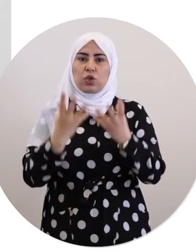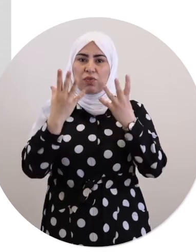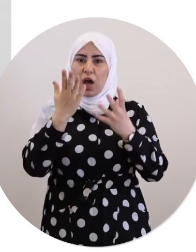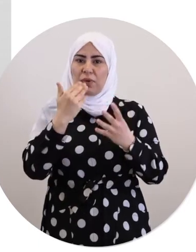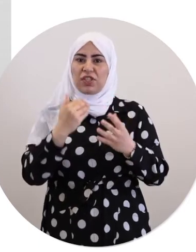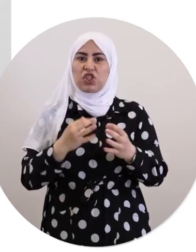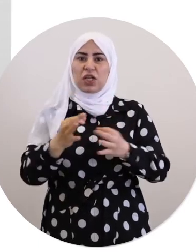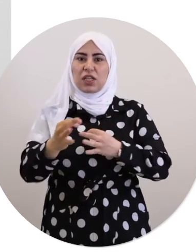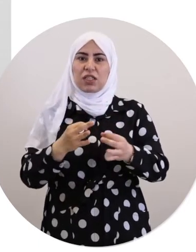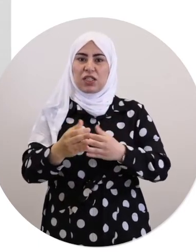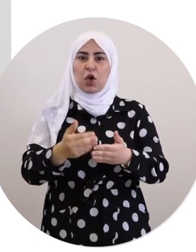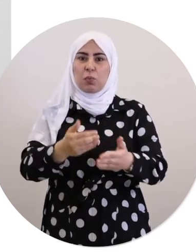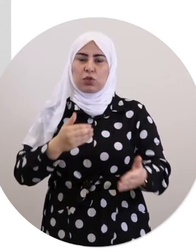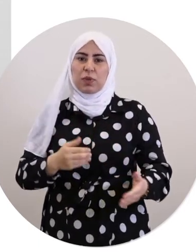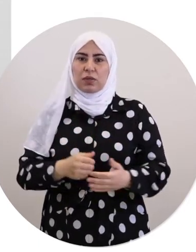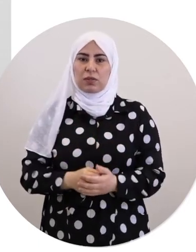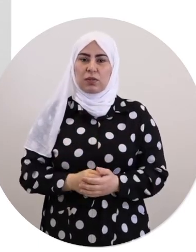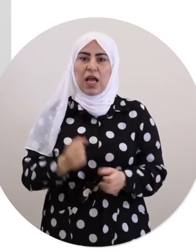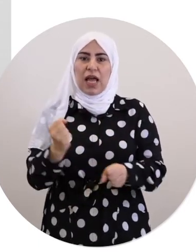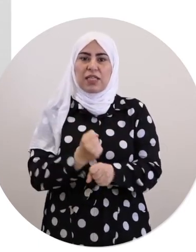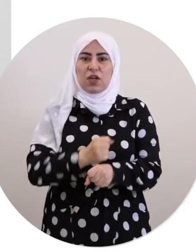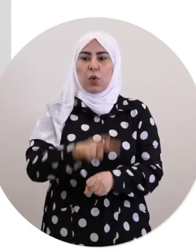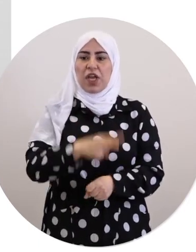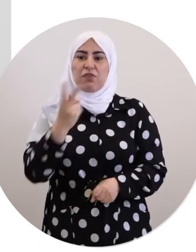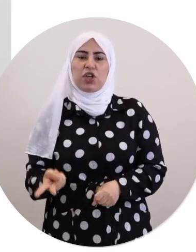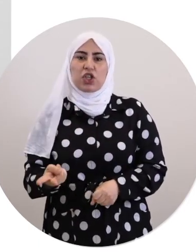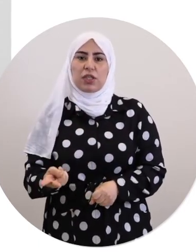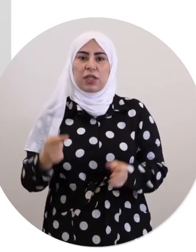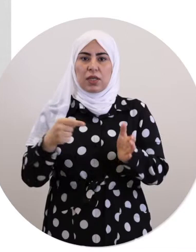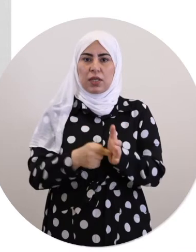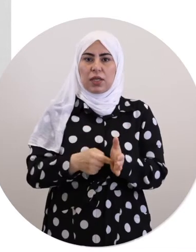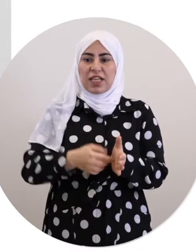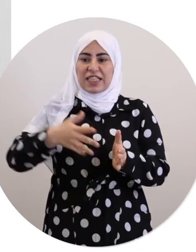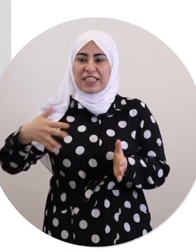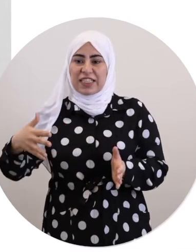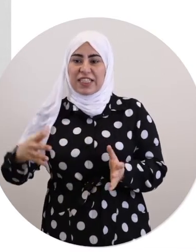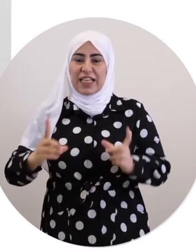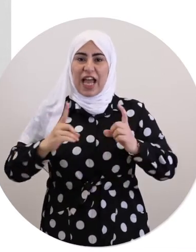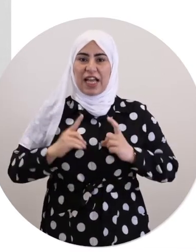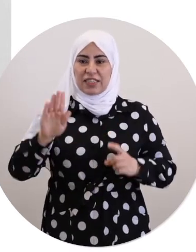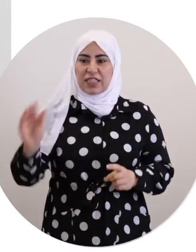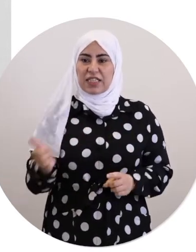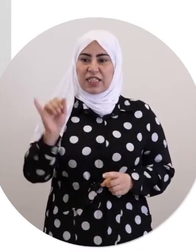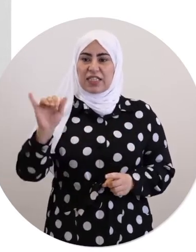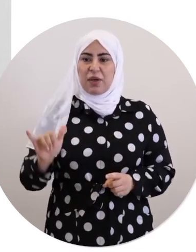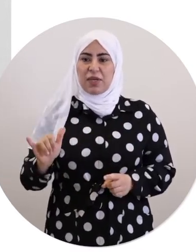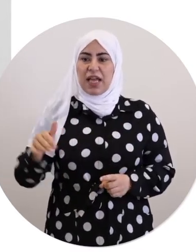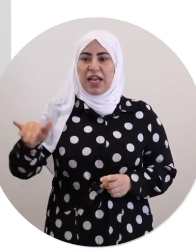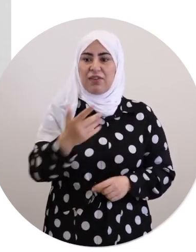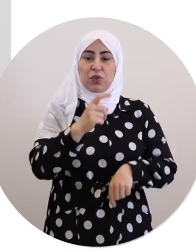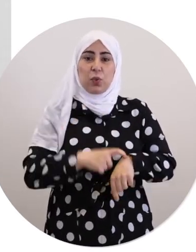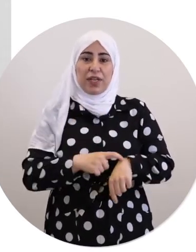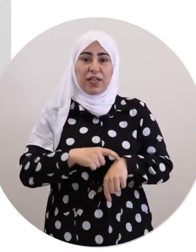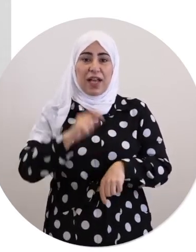we're going to start with it. Scarcely had Sami left when he ran into his old friend or his